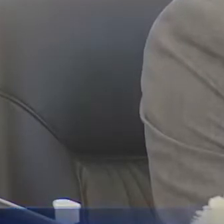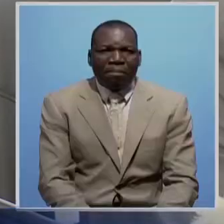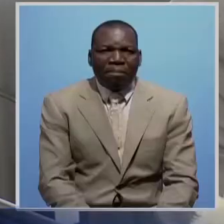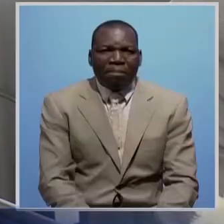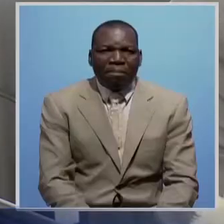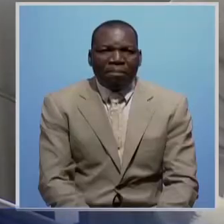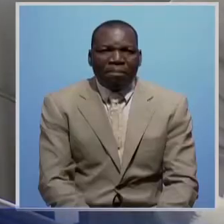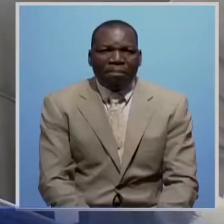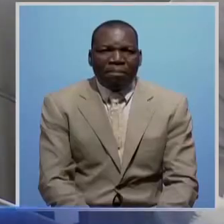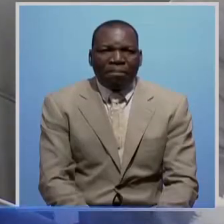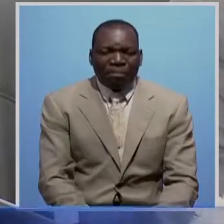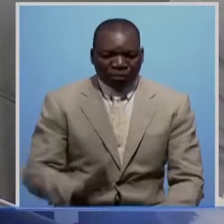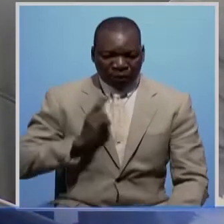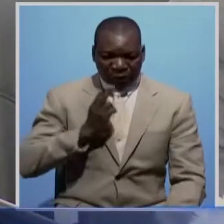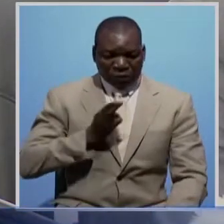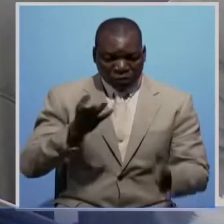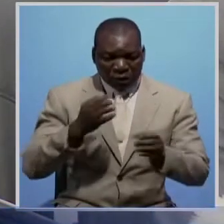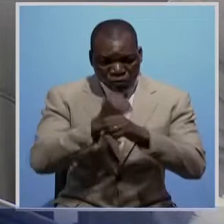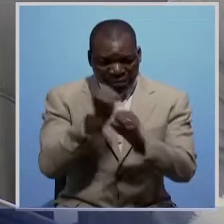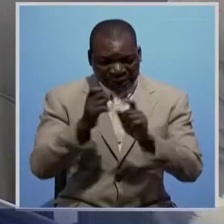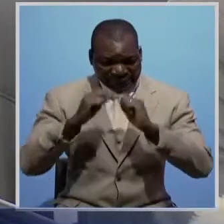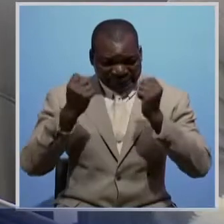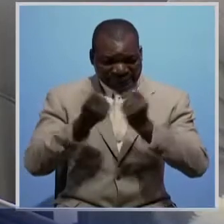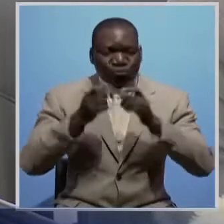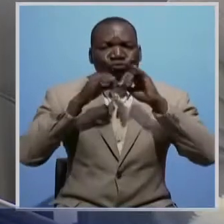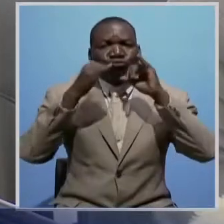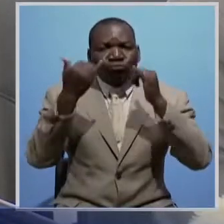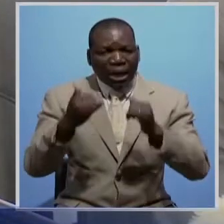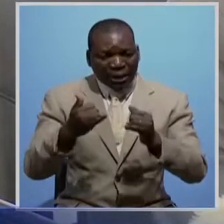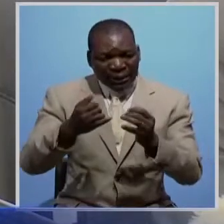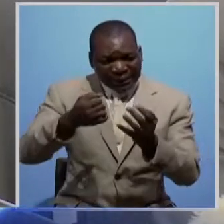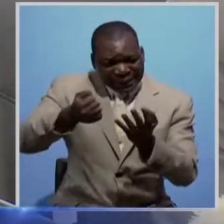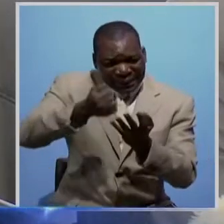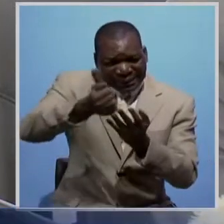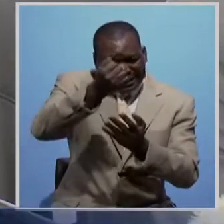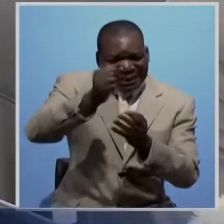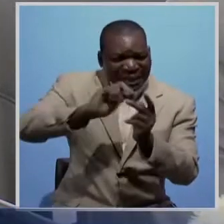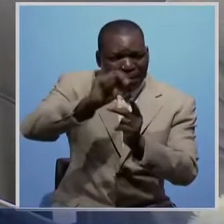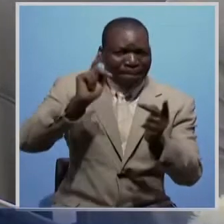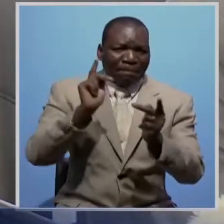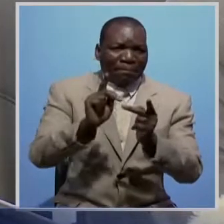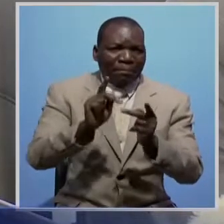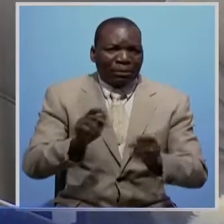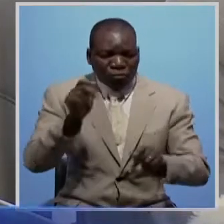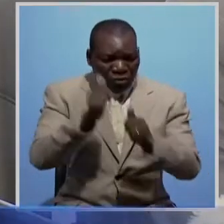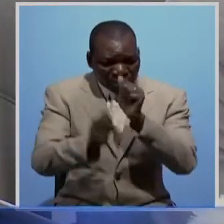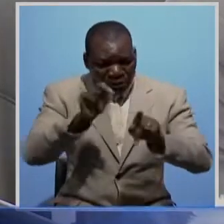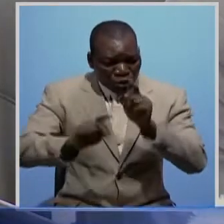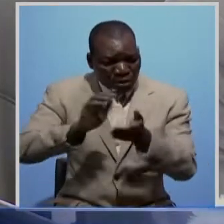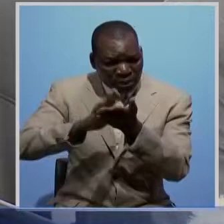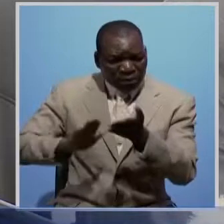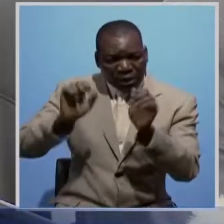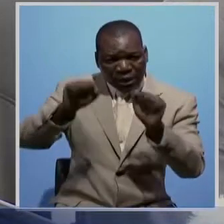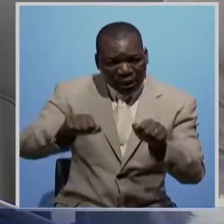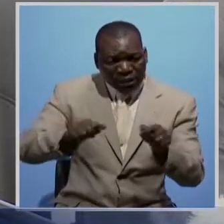We want to make a formidable team, formidable statistics, believable statistics, so that when those